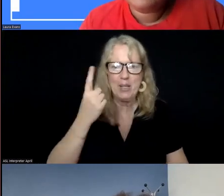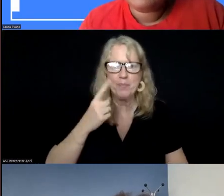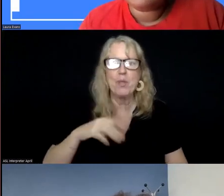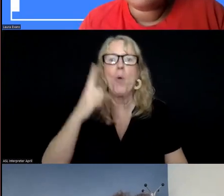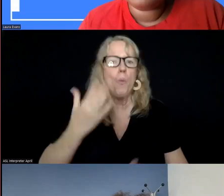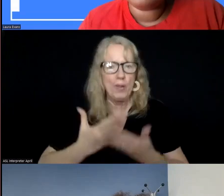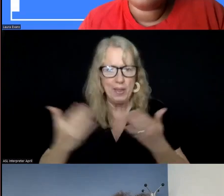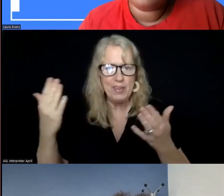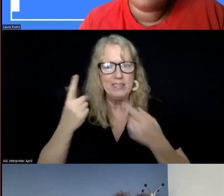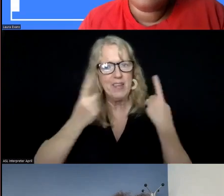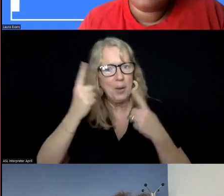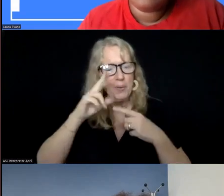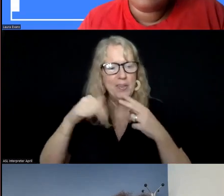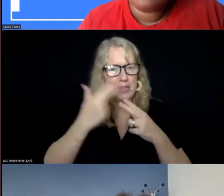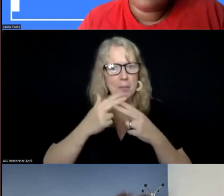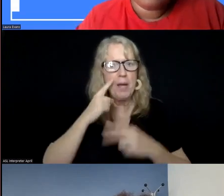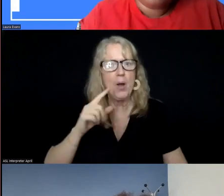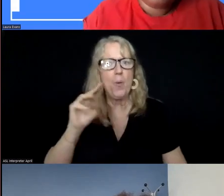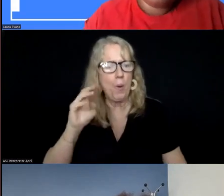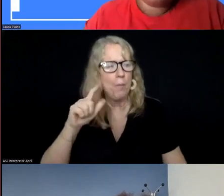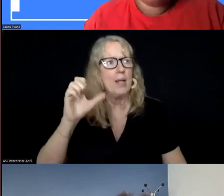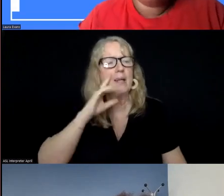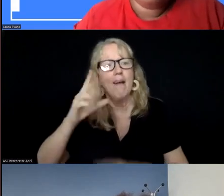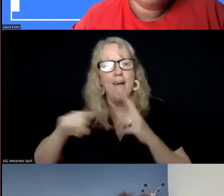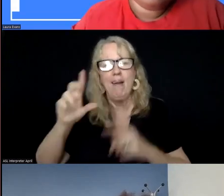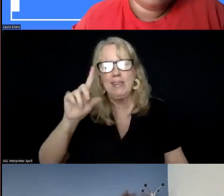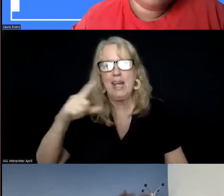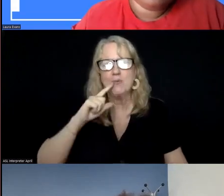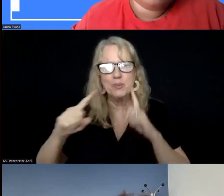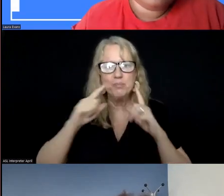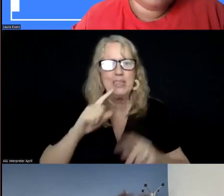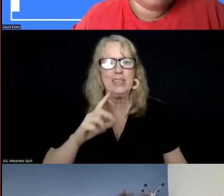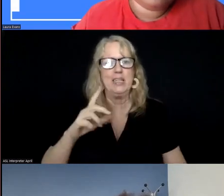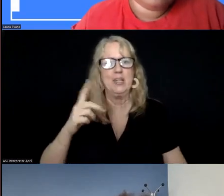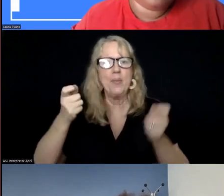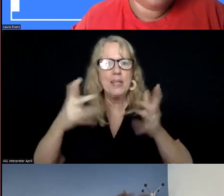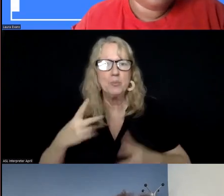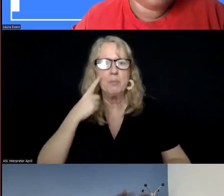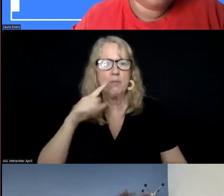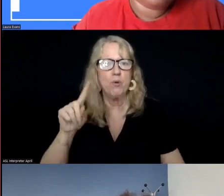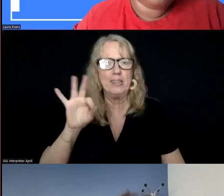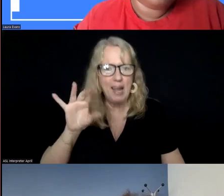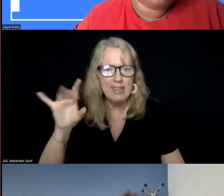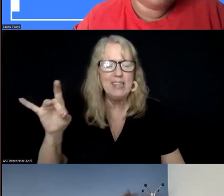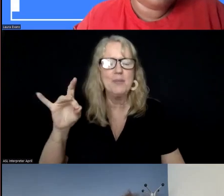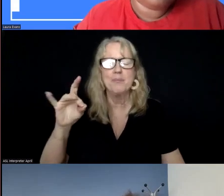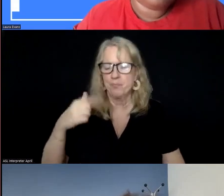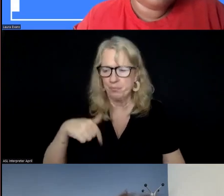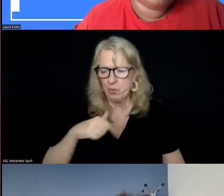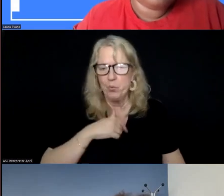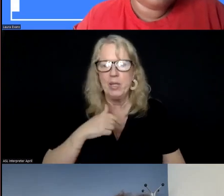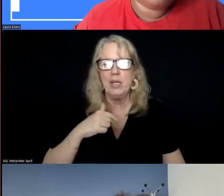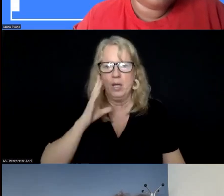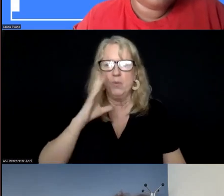of the things I was thinking about while Monica and Dan were speaking, we're the administrator of 988, and we've actually